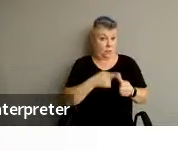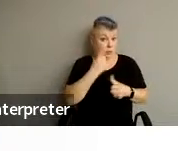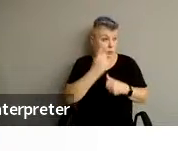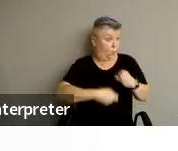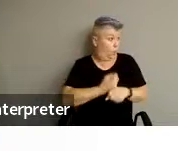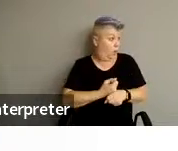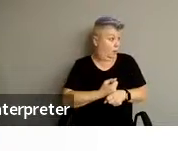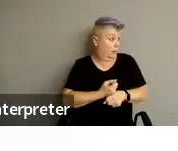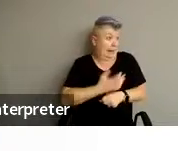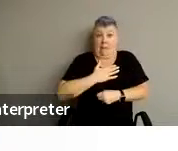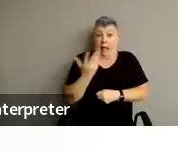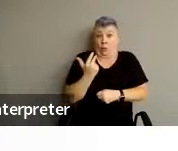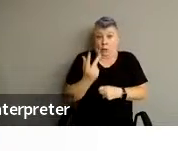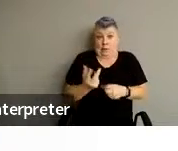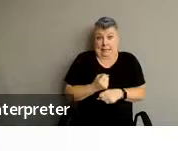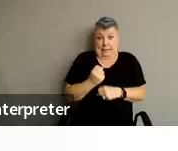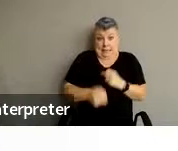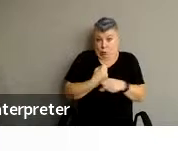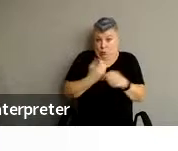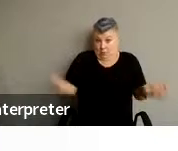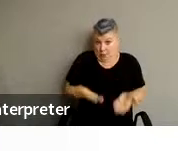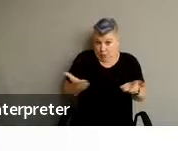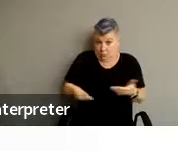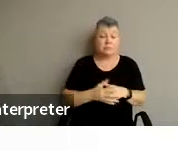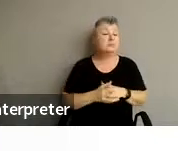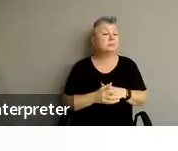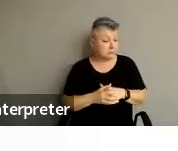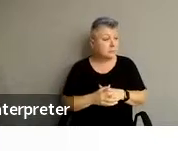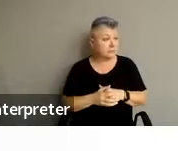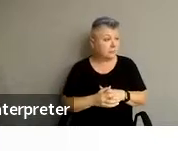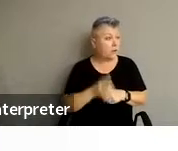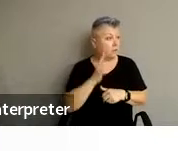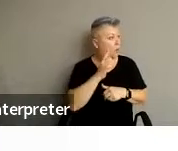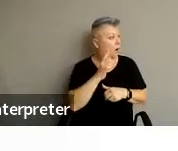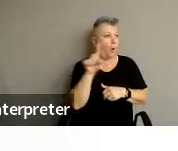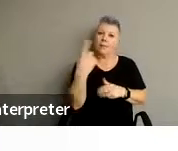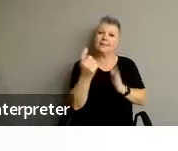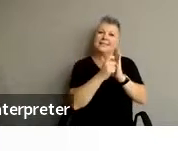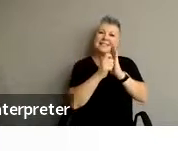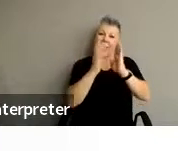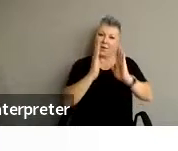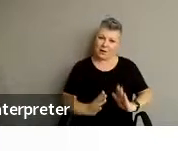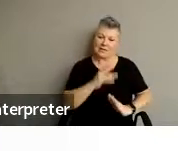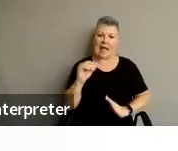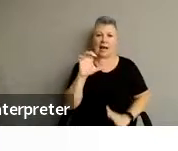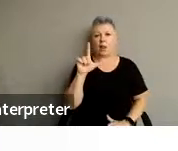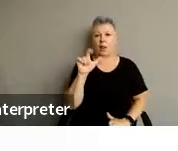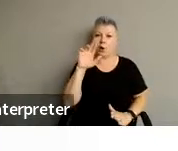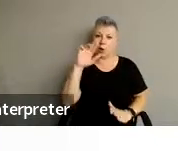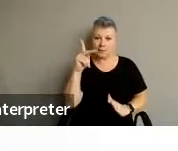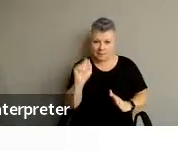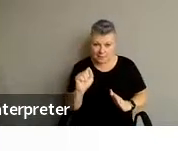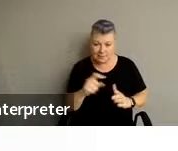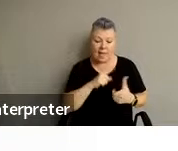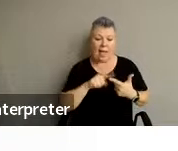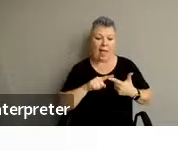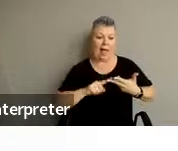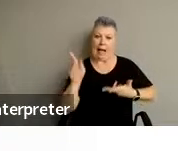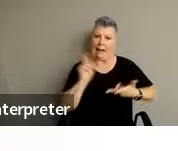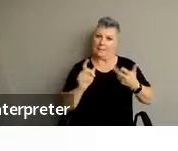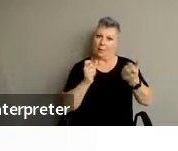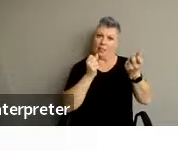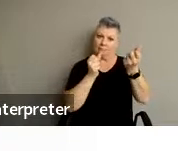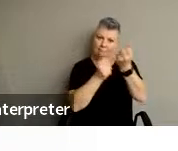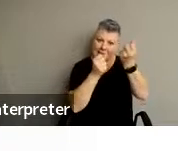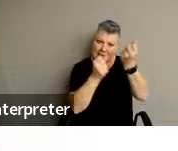13 years I've been with the district, that we've had for just secretaries and clerks and people who assist all of these